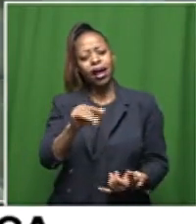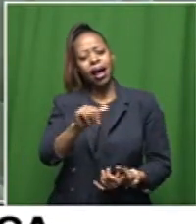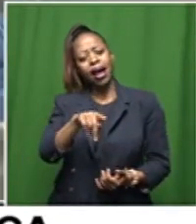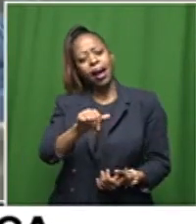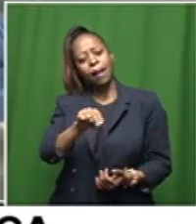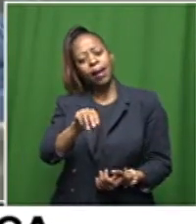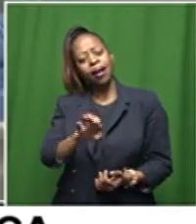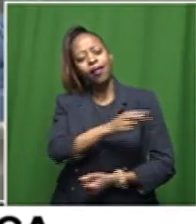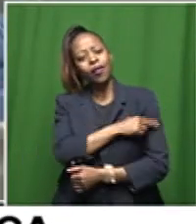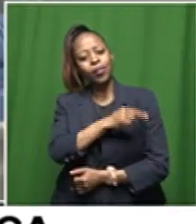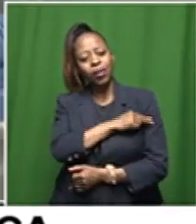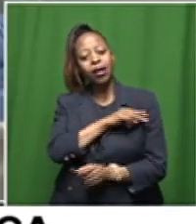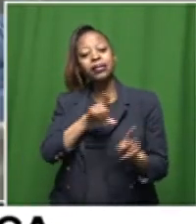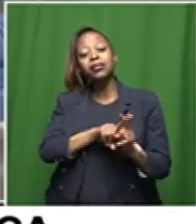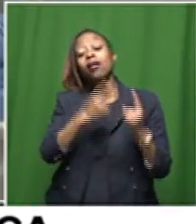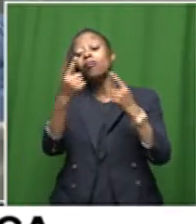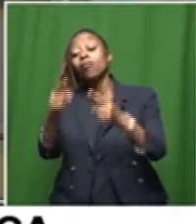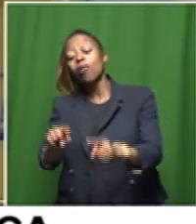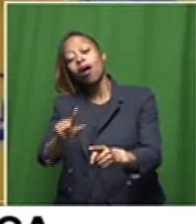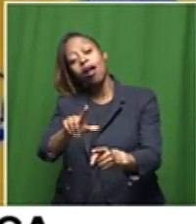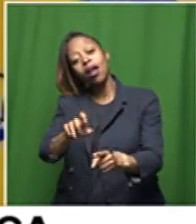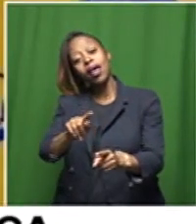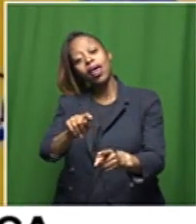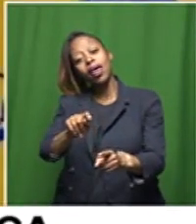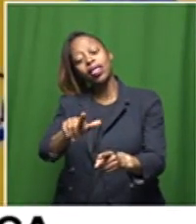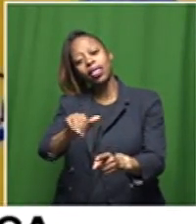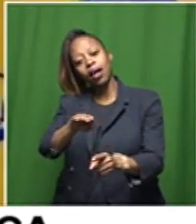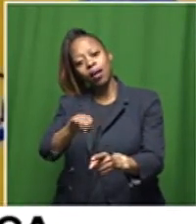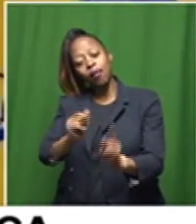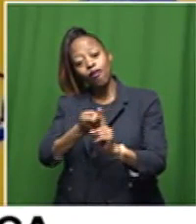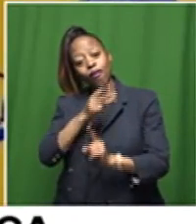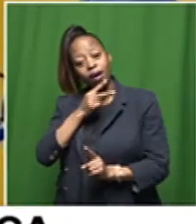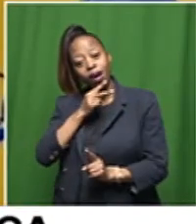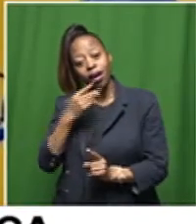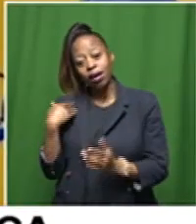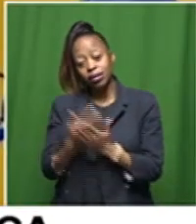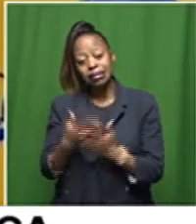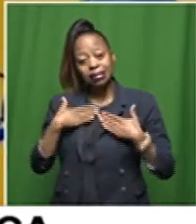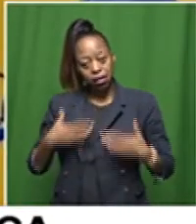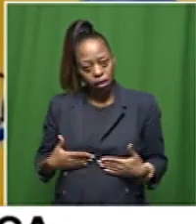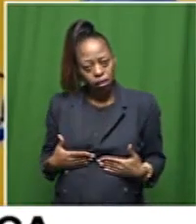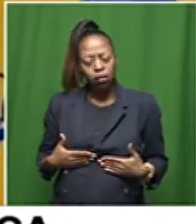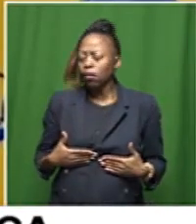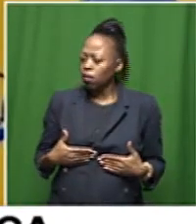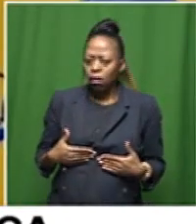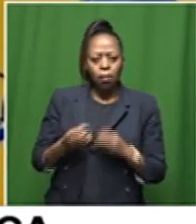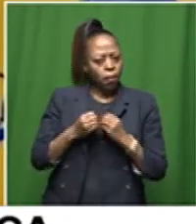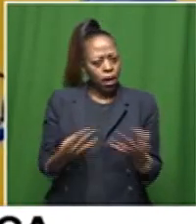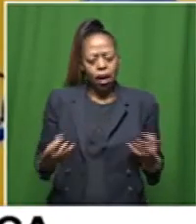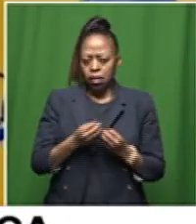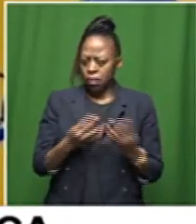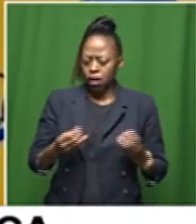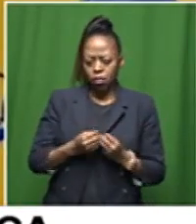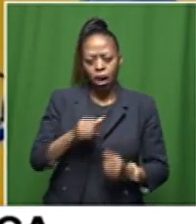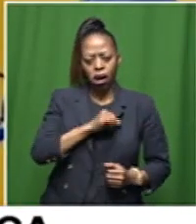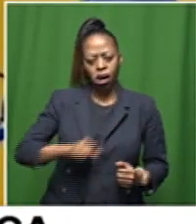Hospital. I will be going to Letaba Hospital. Over the weekend, from Friday to Sunday, we have done so many orthopedic